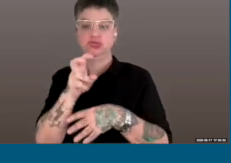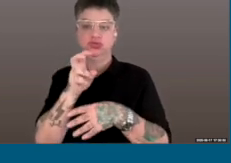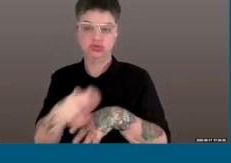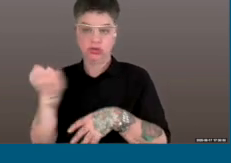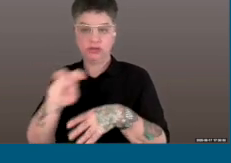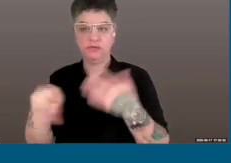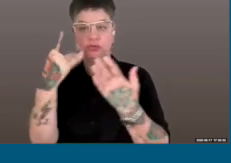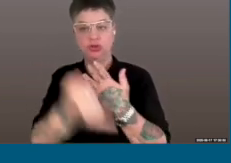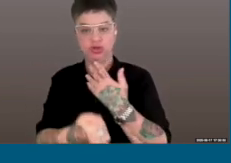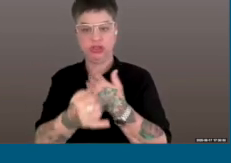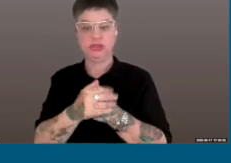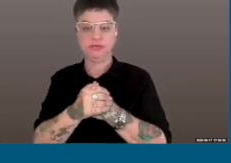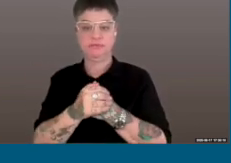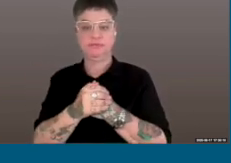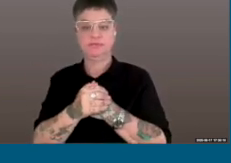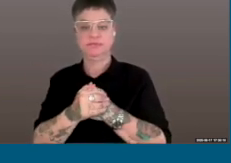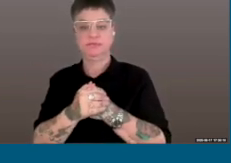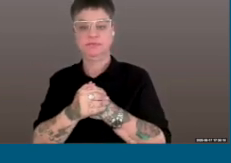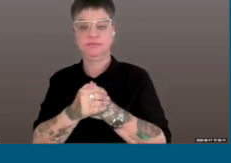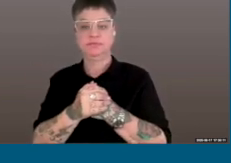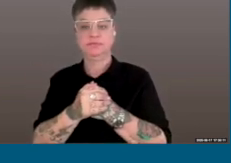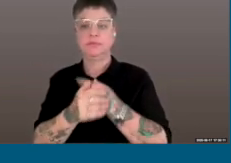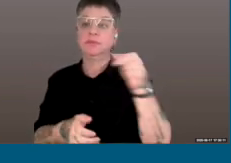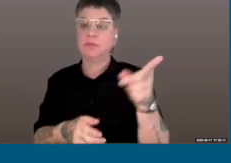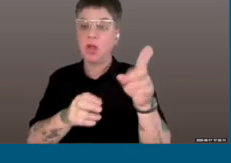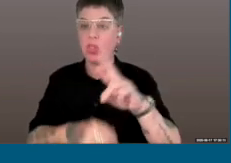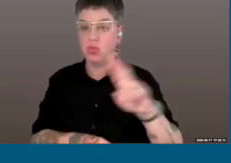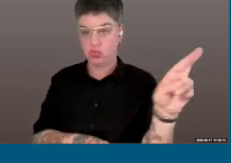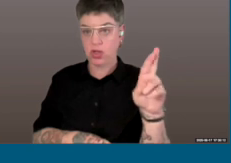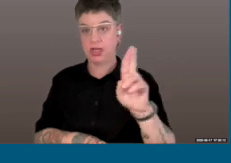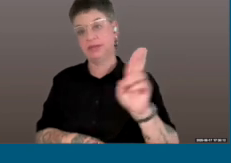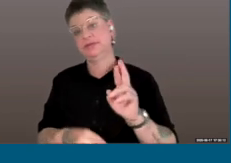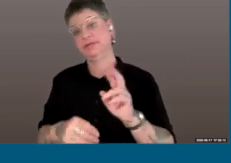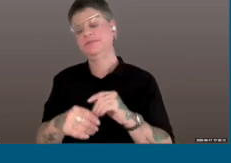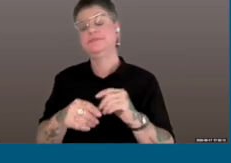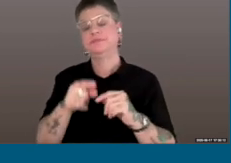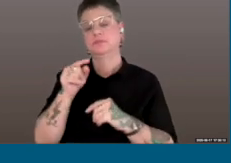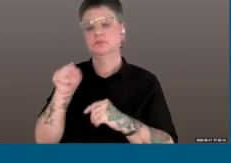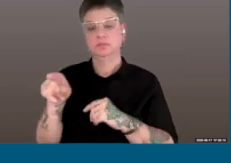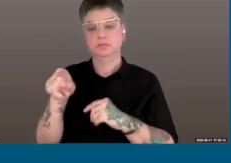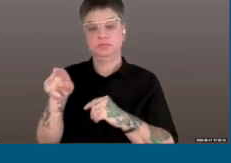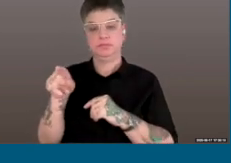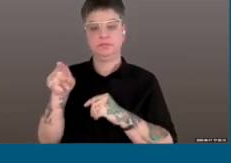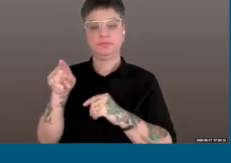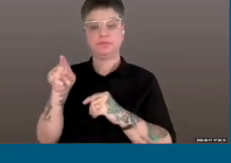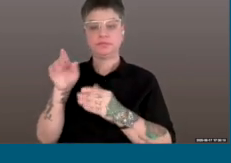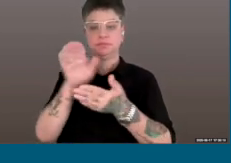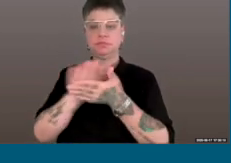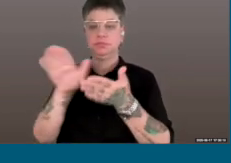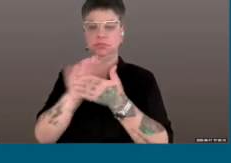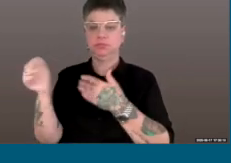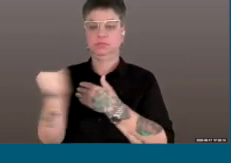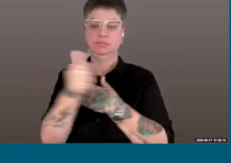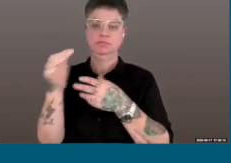on vehicle choice diversity, consumer awareness, and the impact of federal policies. It includes a